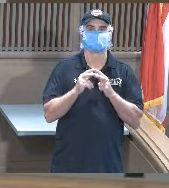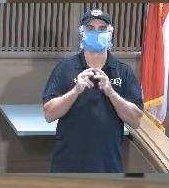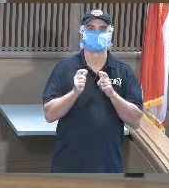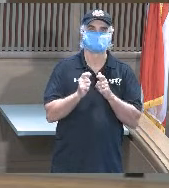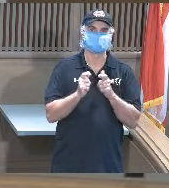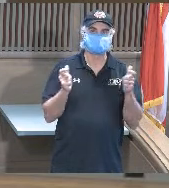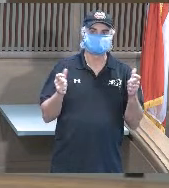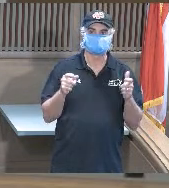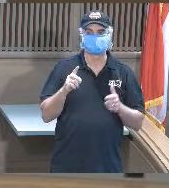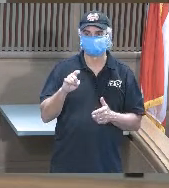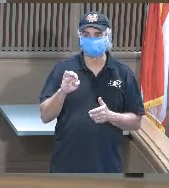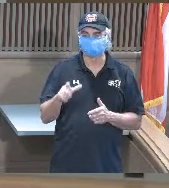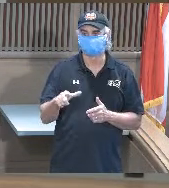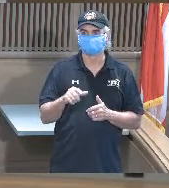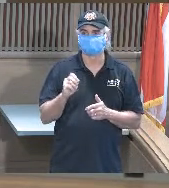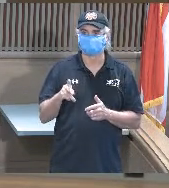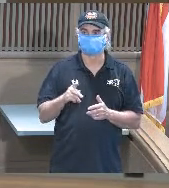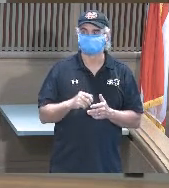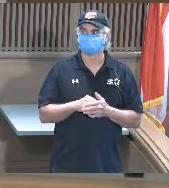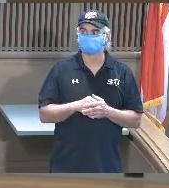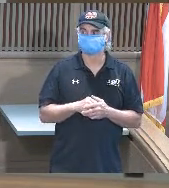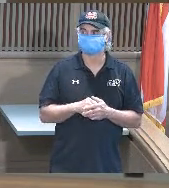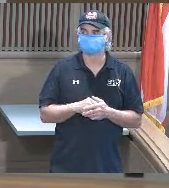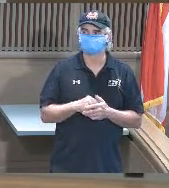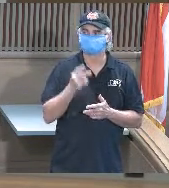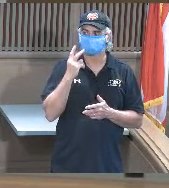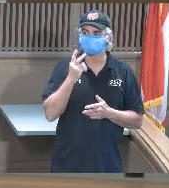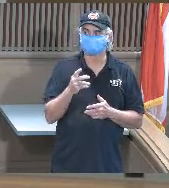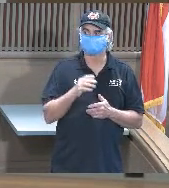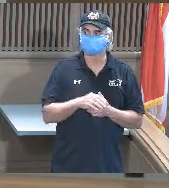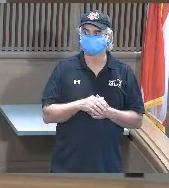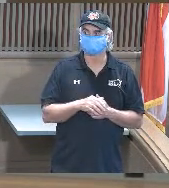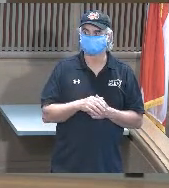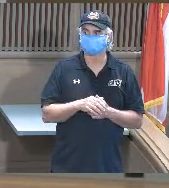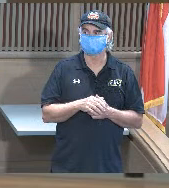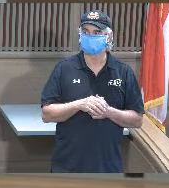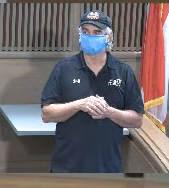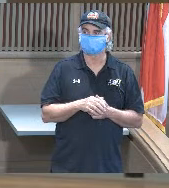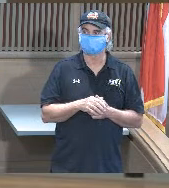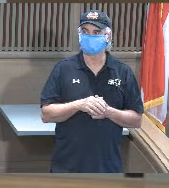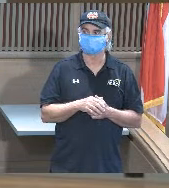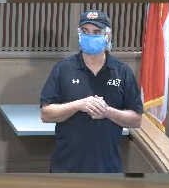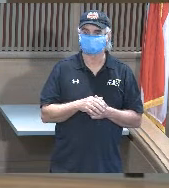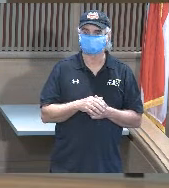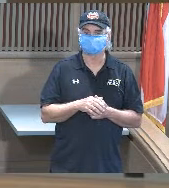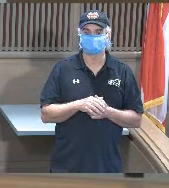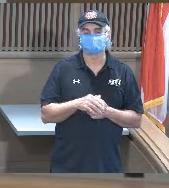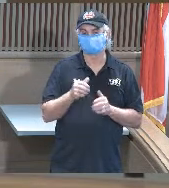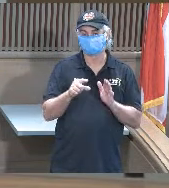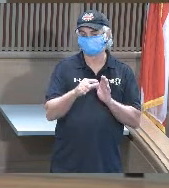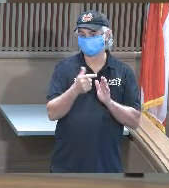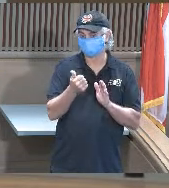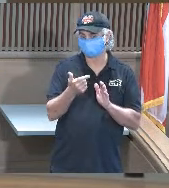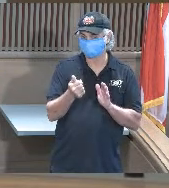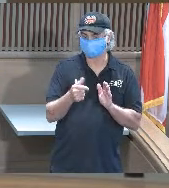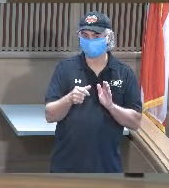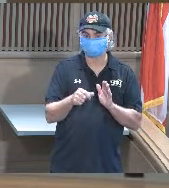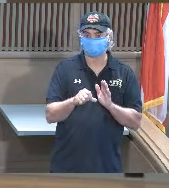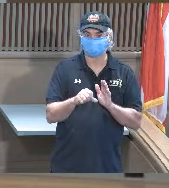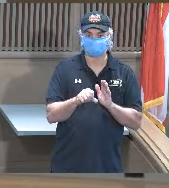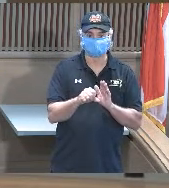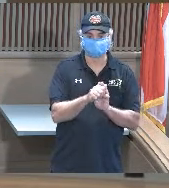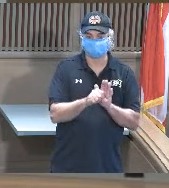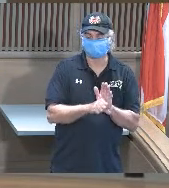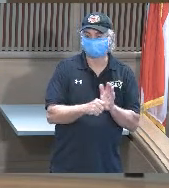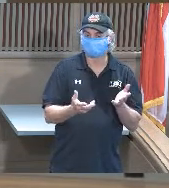We continue to urge people to get vaccinated. I think you saw we were ranked in the 40s as far as states that are being vaccinated. In Dougherty